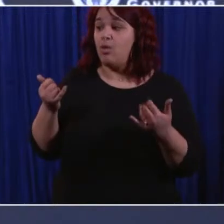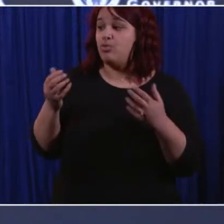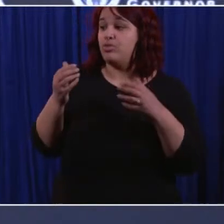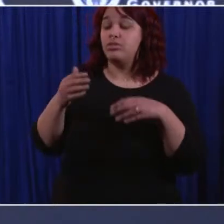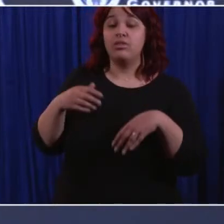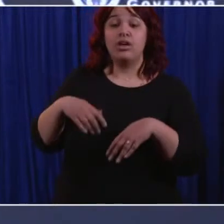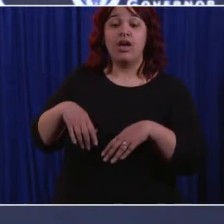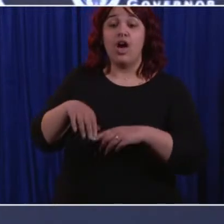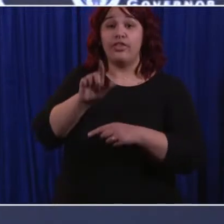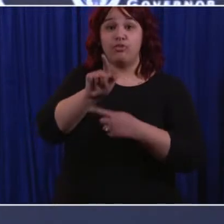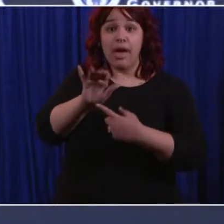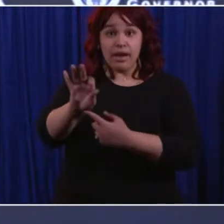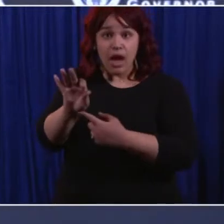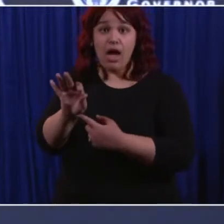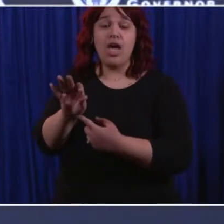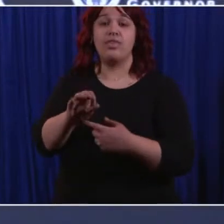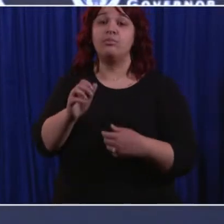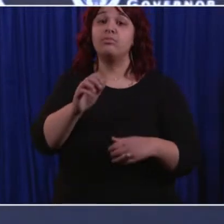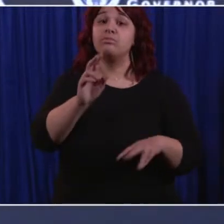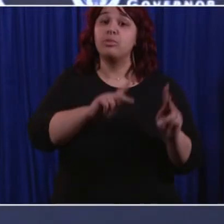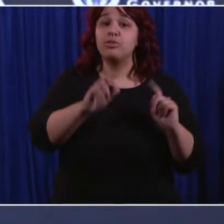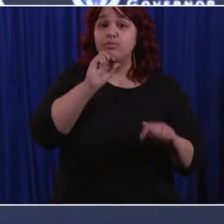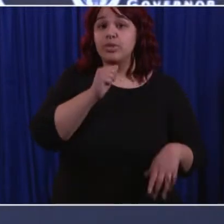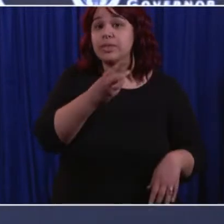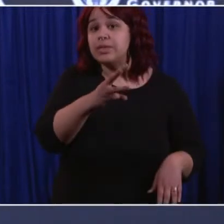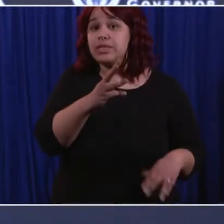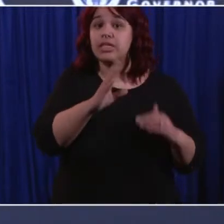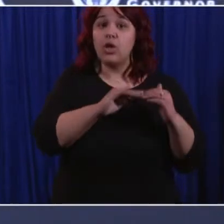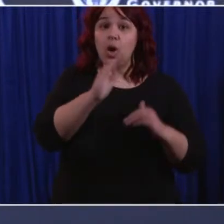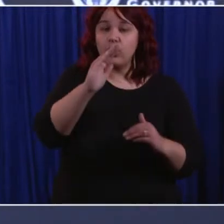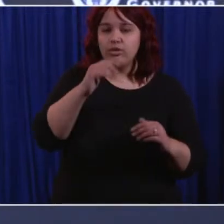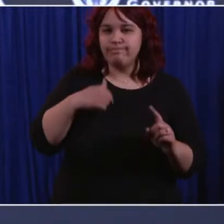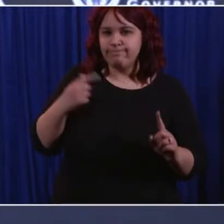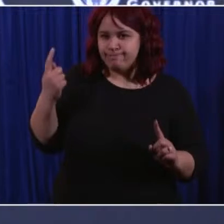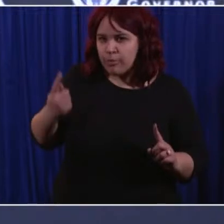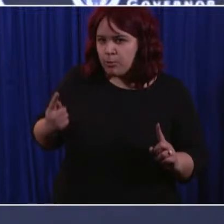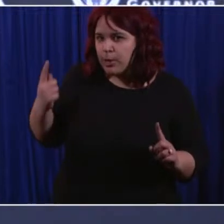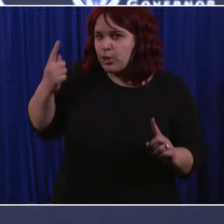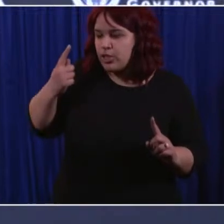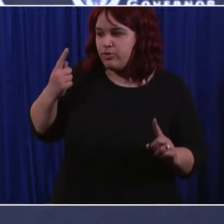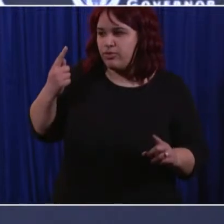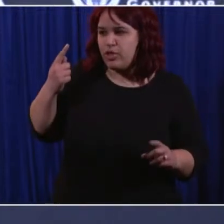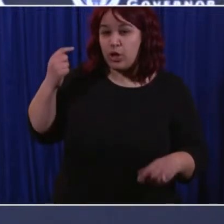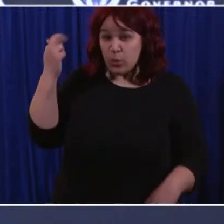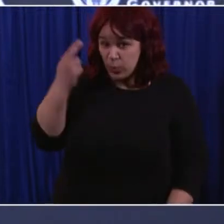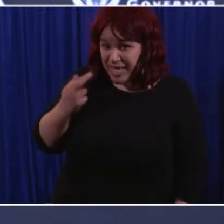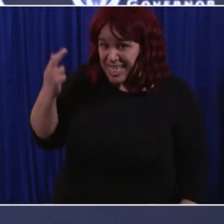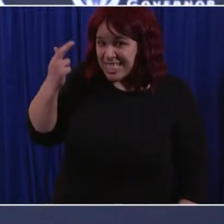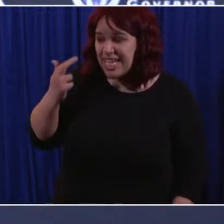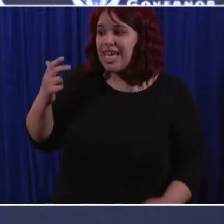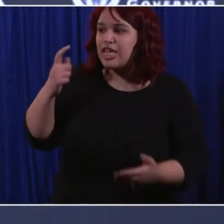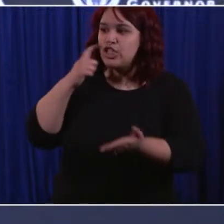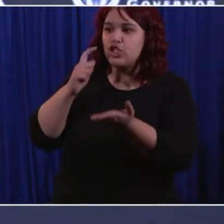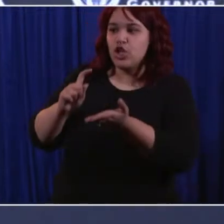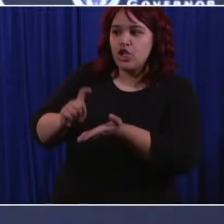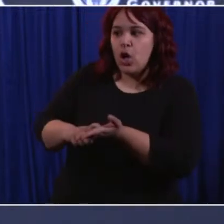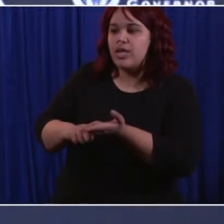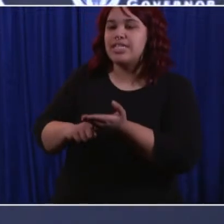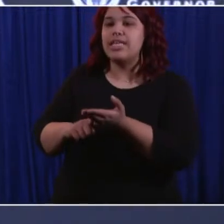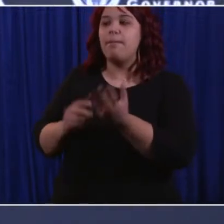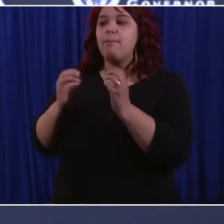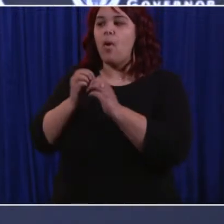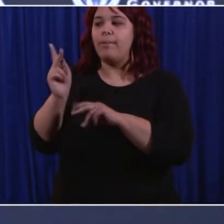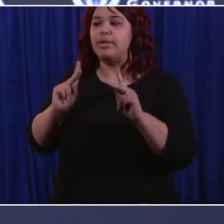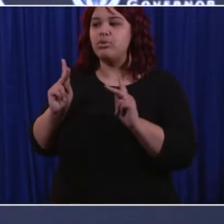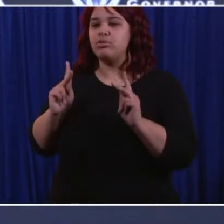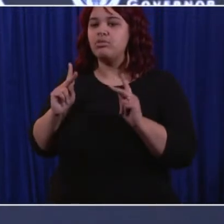March 29th is at all in response to lagging uptake. In other words, are you starting to see vaccine hesitancy, and